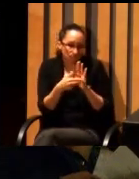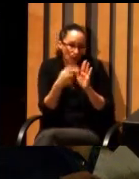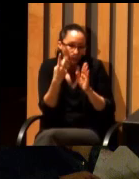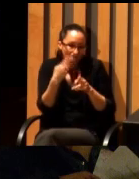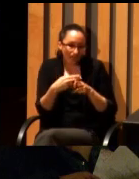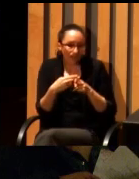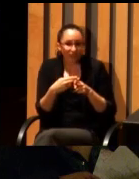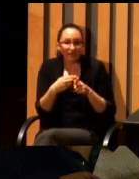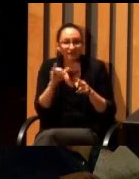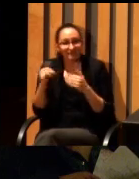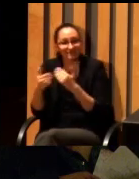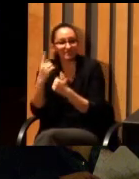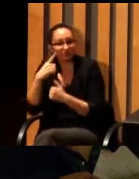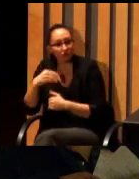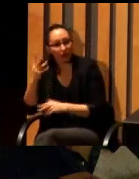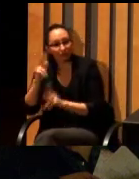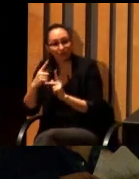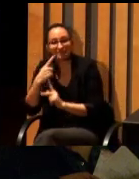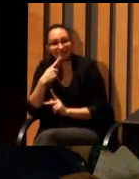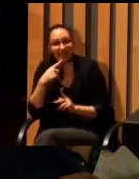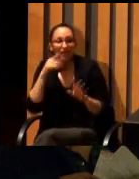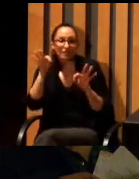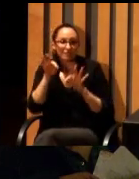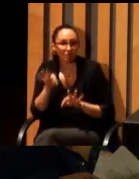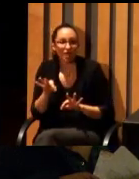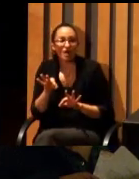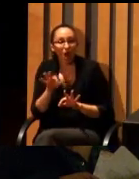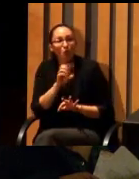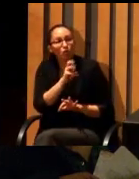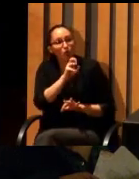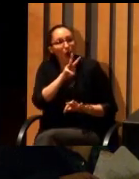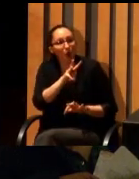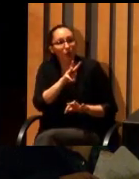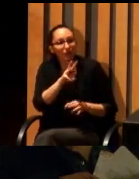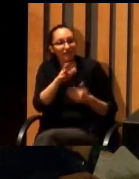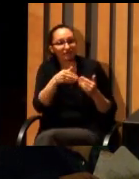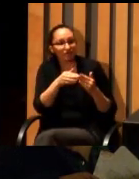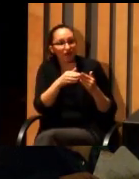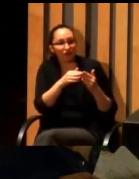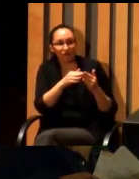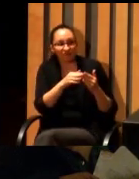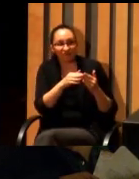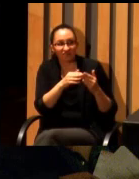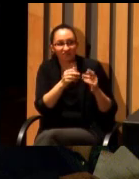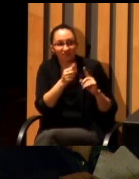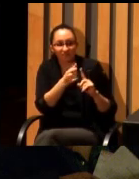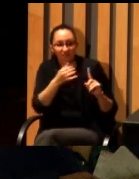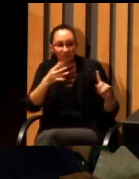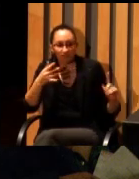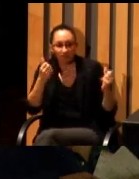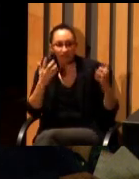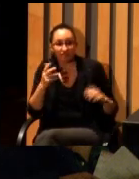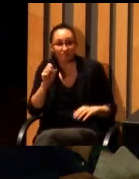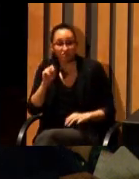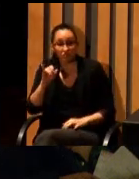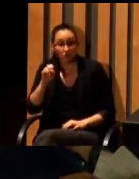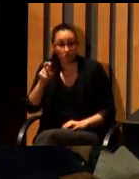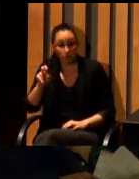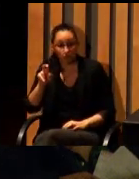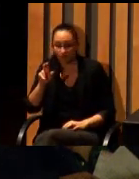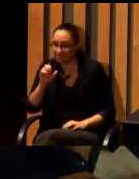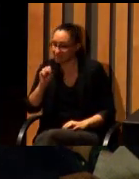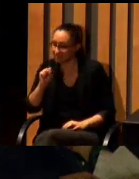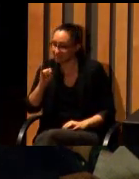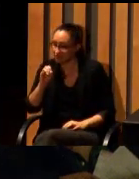makes it easy for white people to say and explain and keep together. A lot of people don't know that the name Sioux actually means just